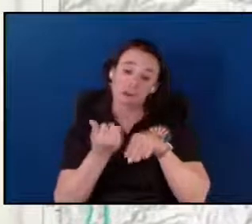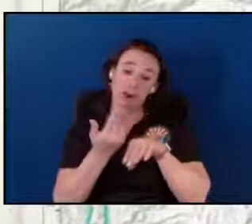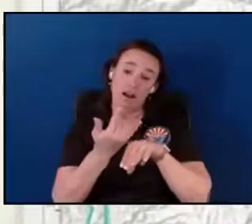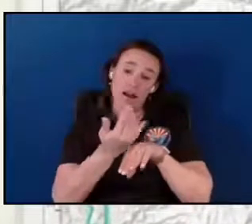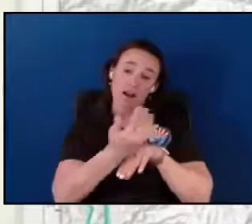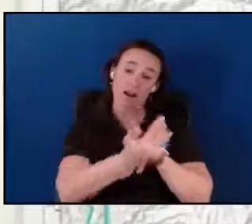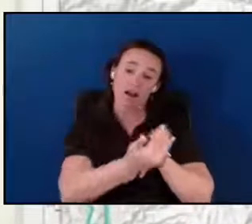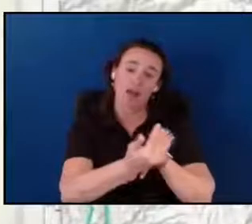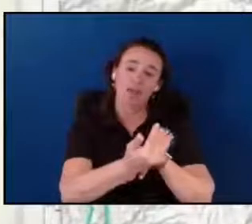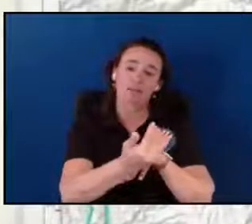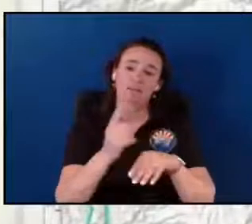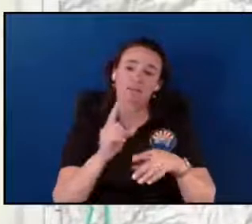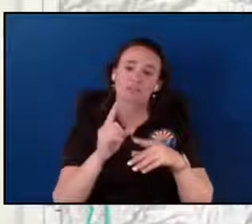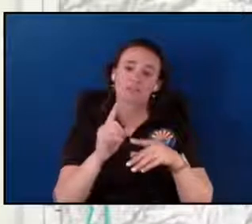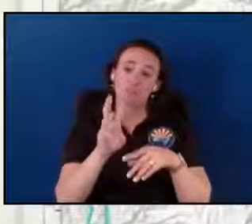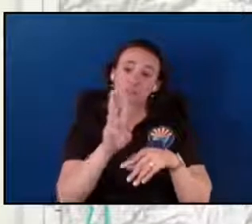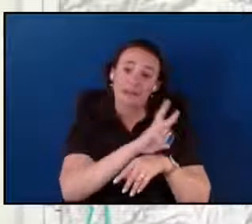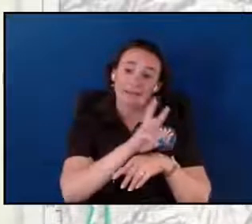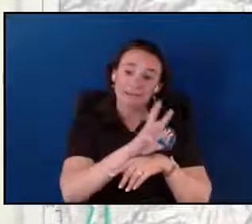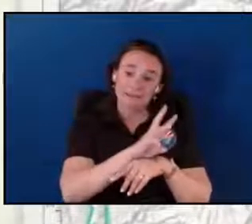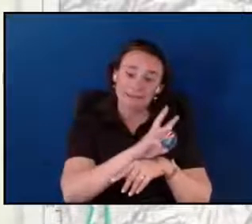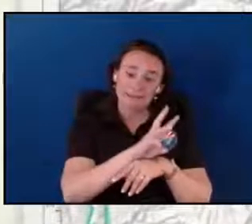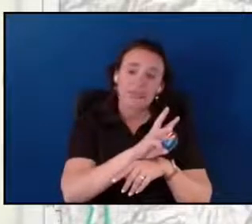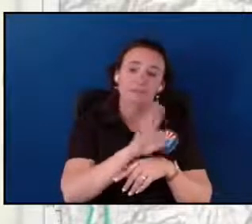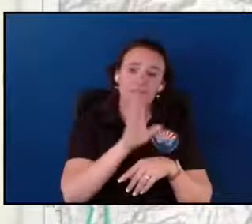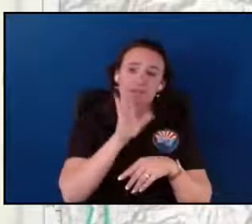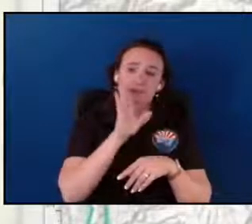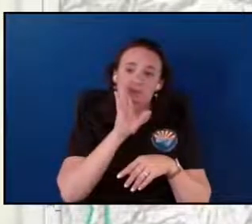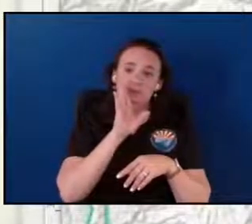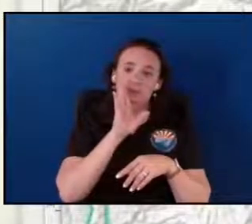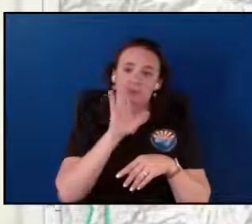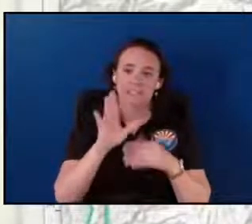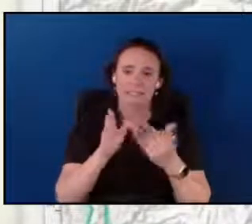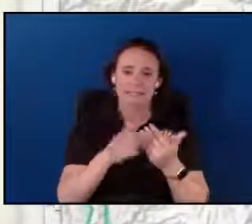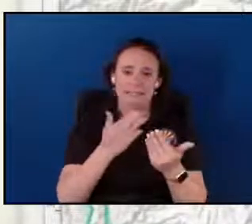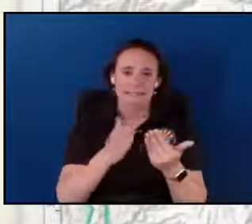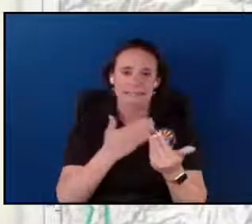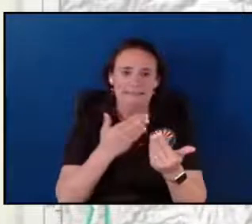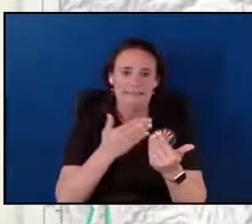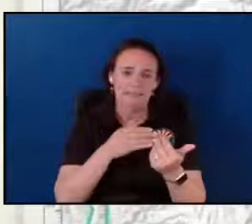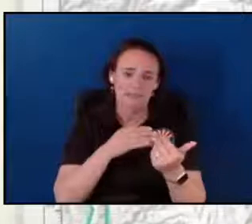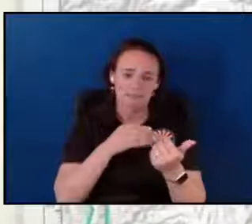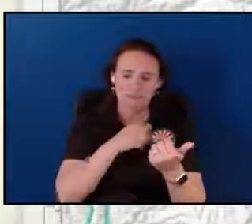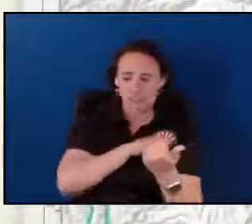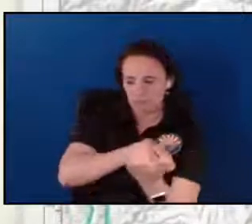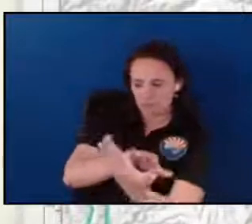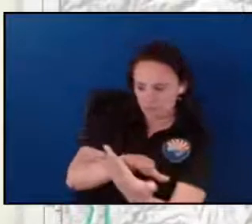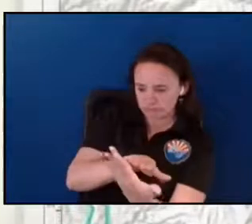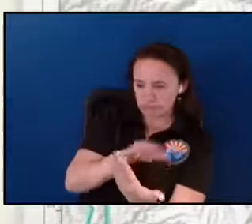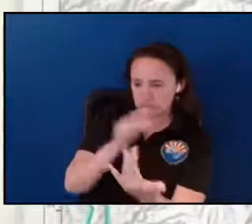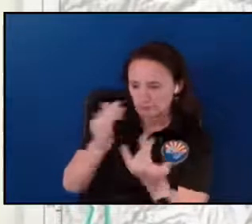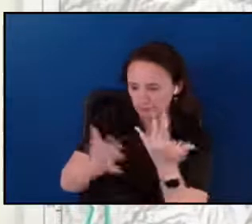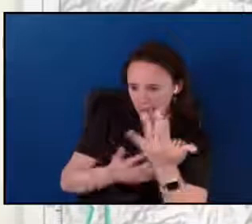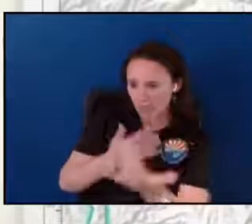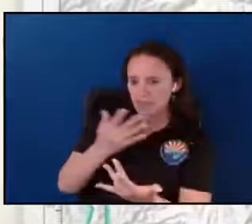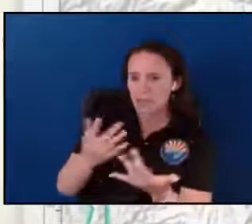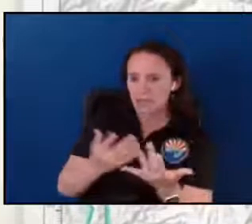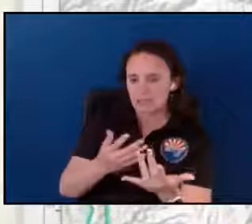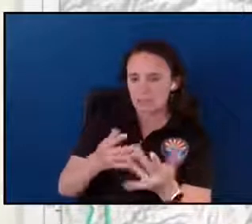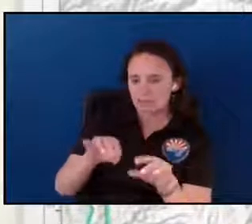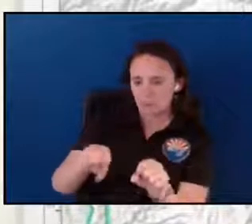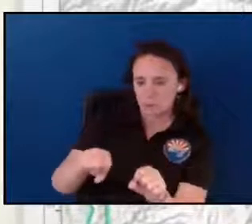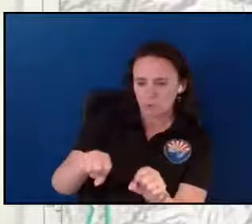that to the west, if it should, they have a place to easily access the fire and to make a stand.